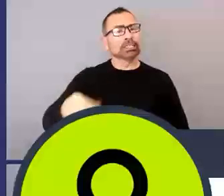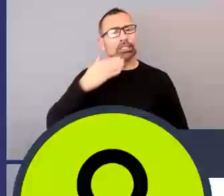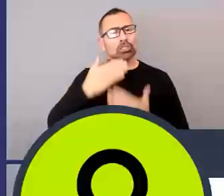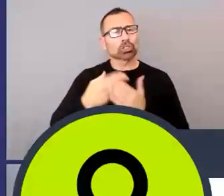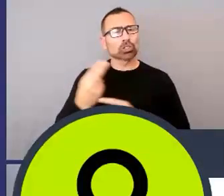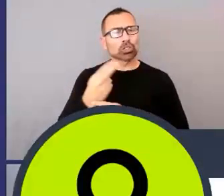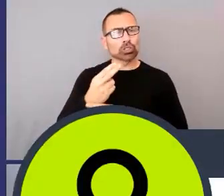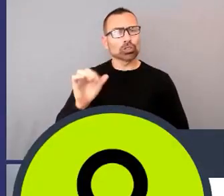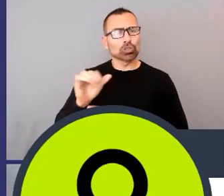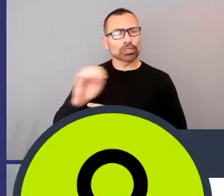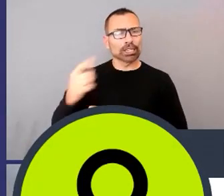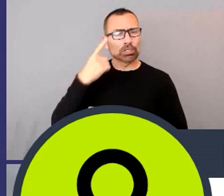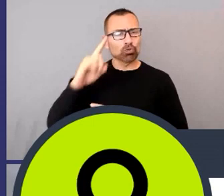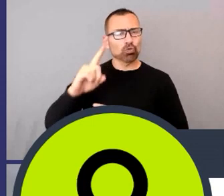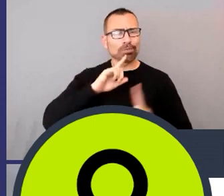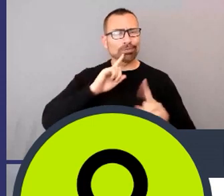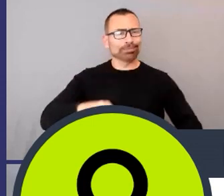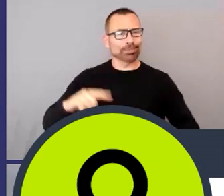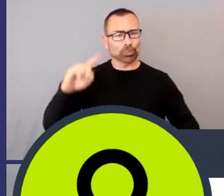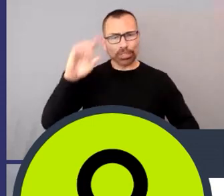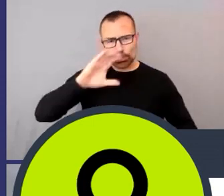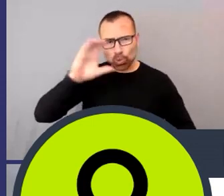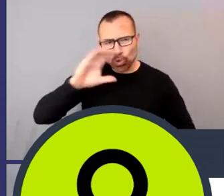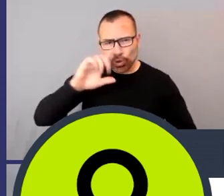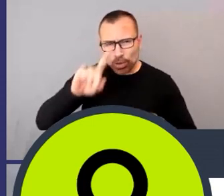answering exploratory questions?